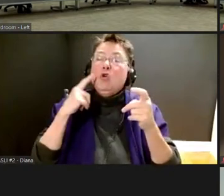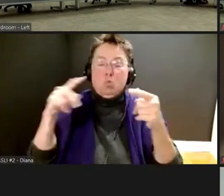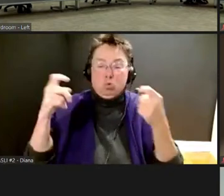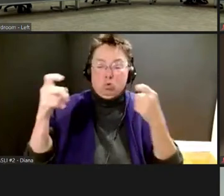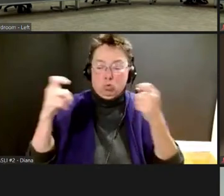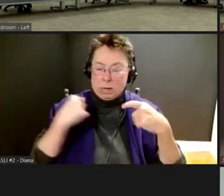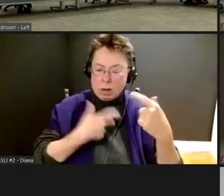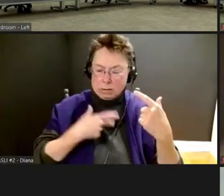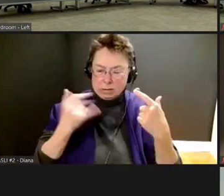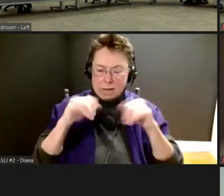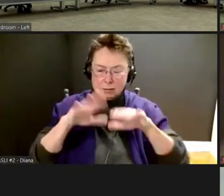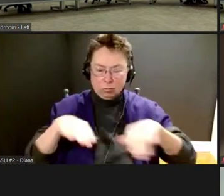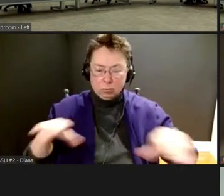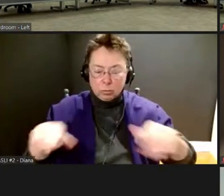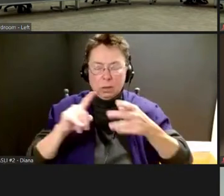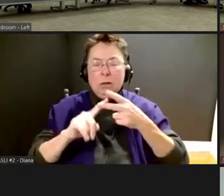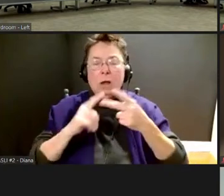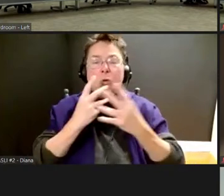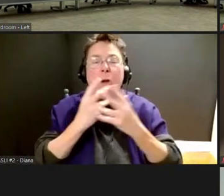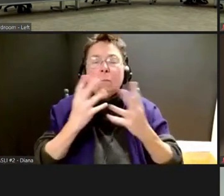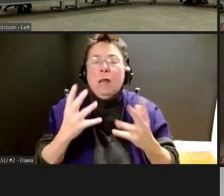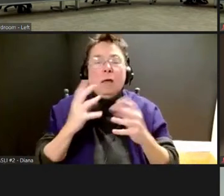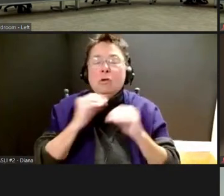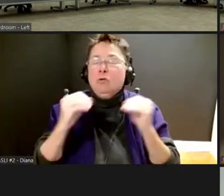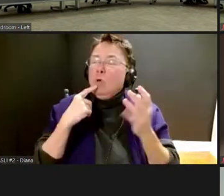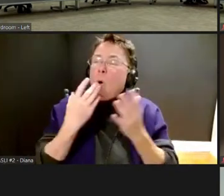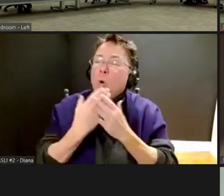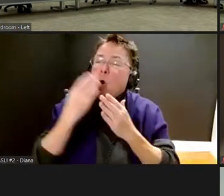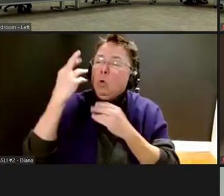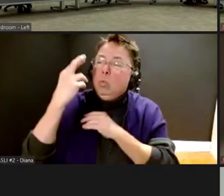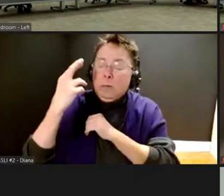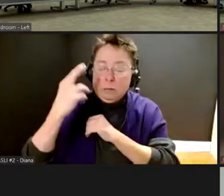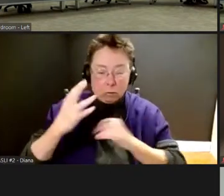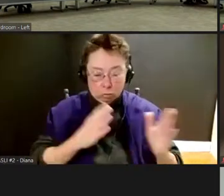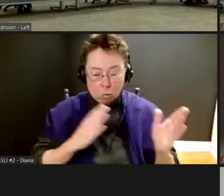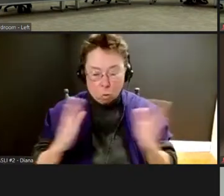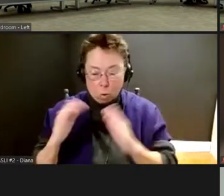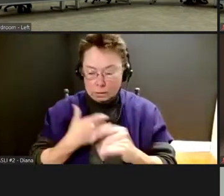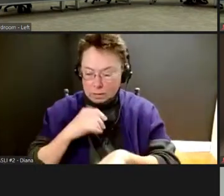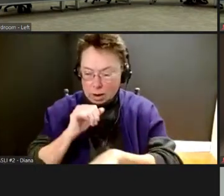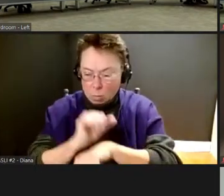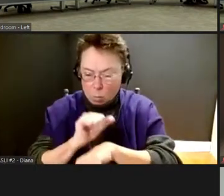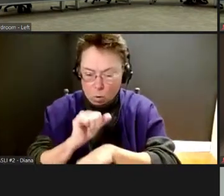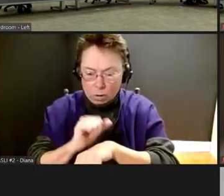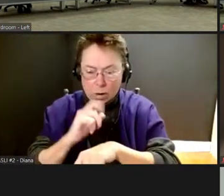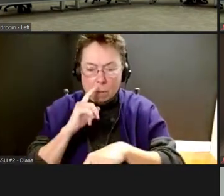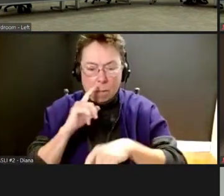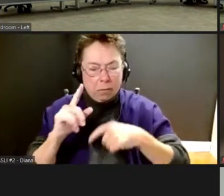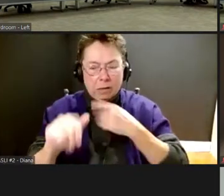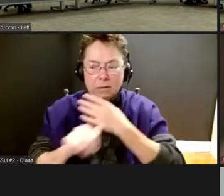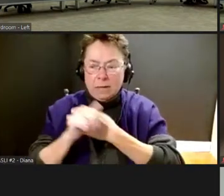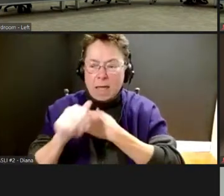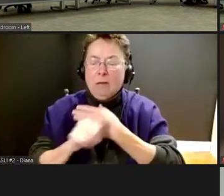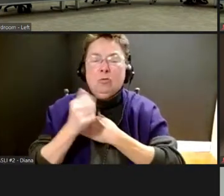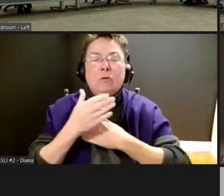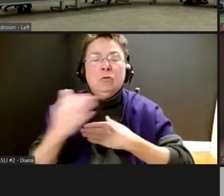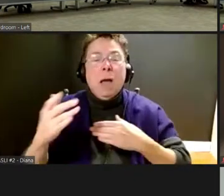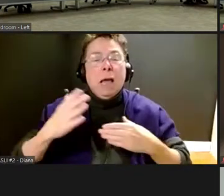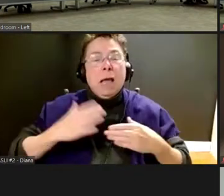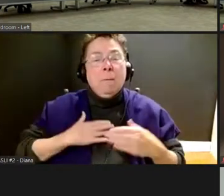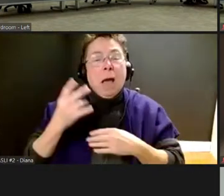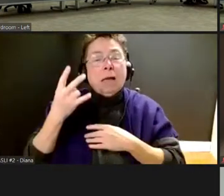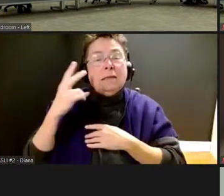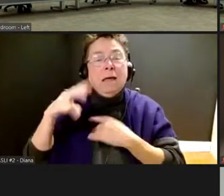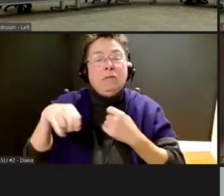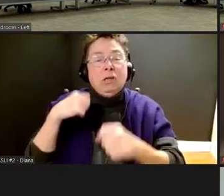or criminals. There is no legitimate reason to organize the work along these dangerous and antagonistic lines. In my 17